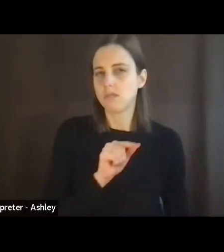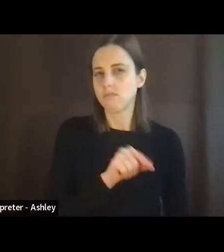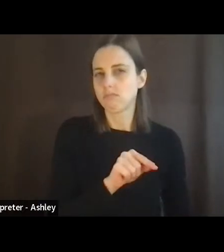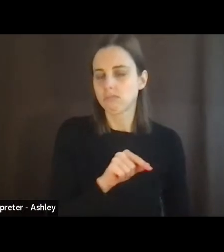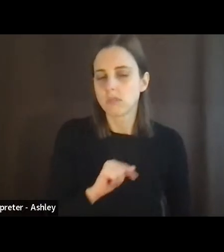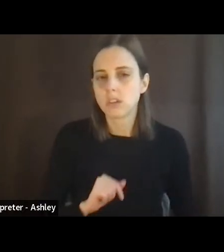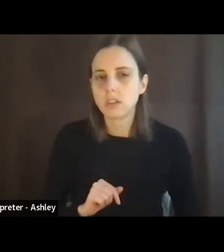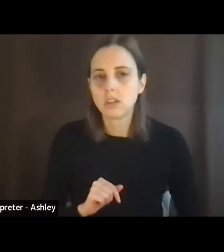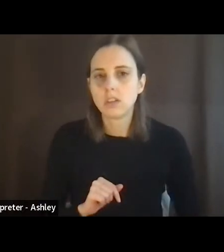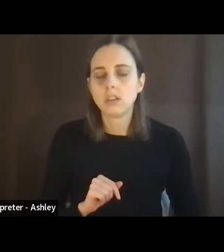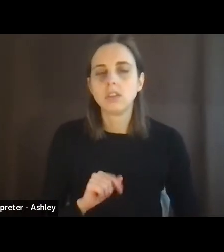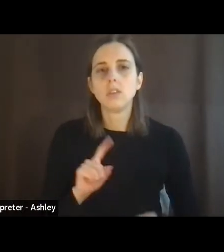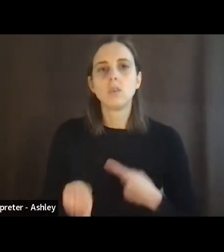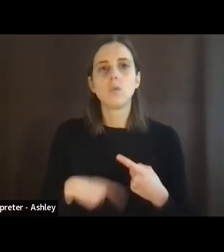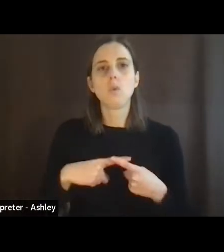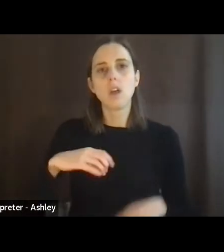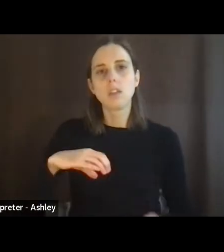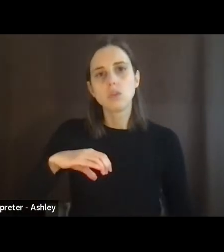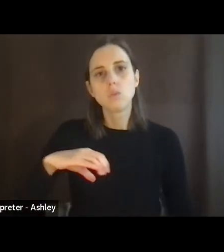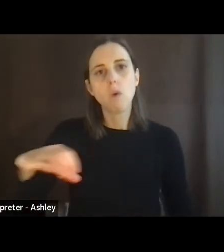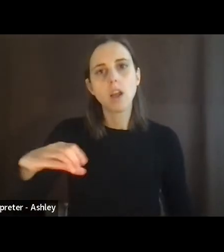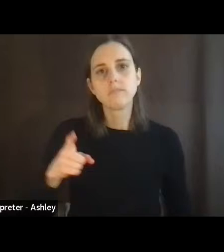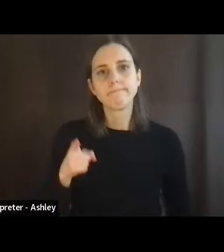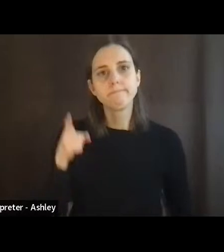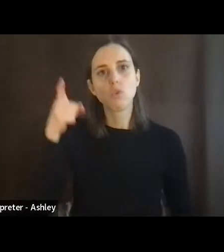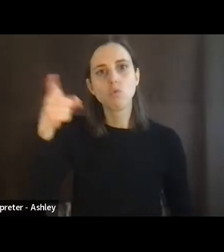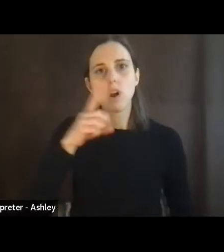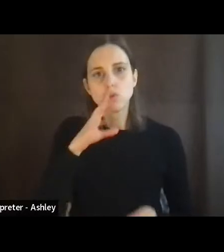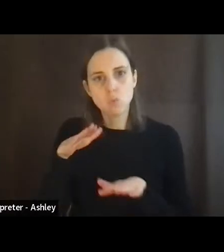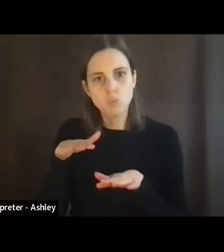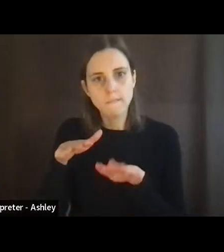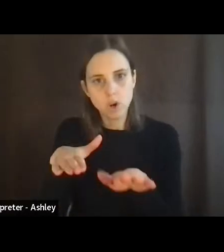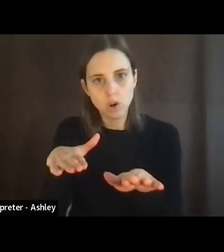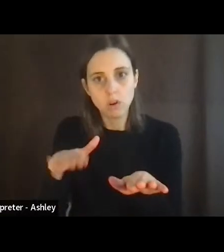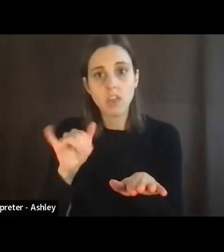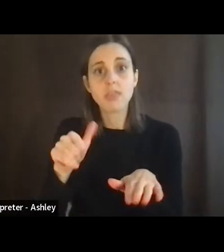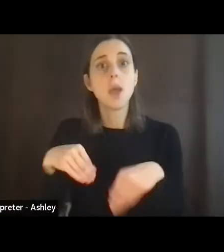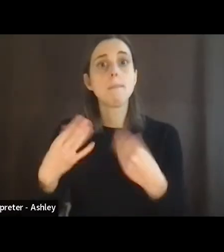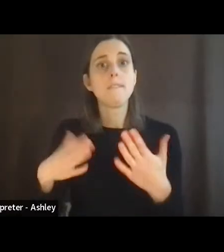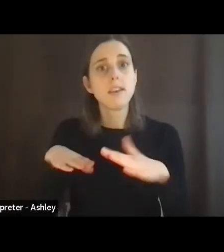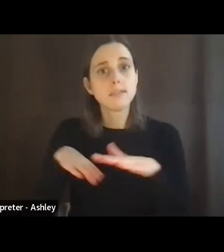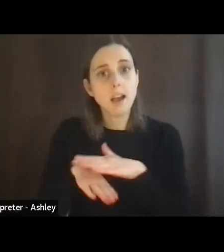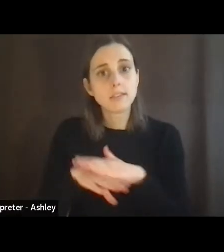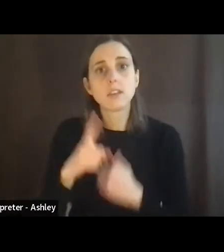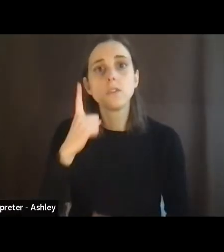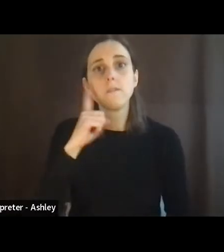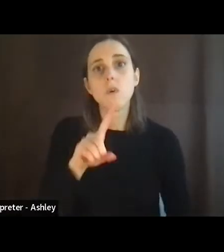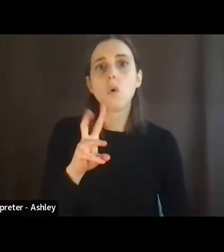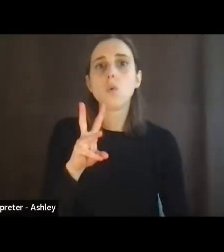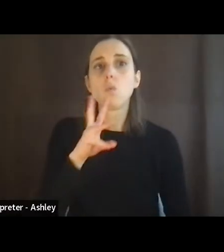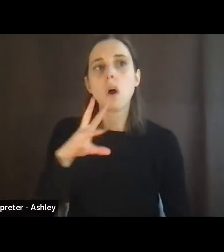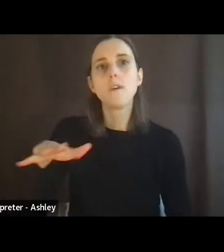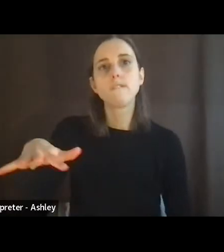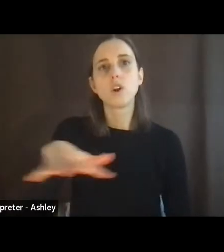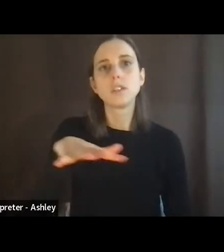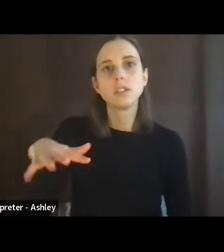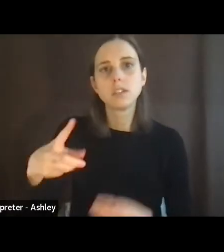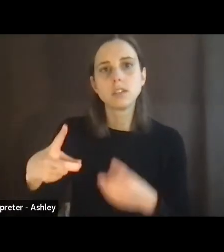river, it provides access more to the waterfront district. And then I think in the same sentence you said,